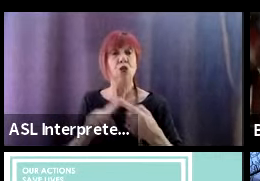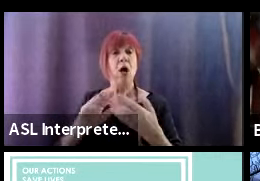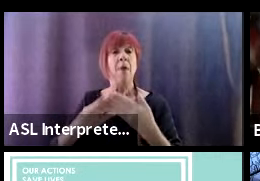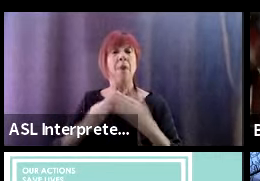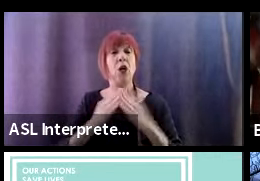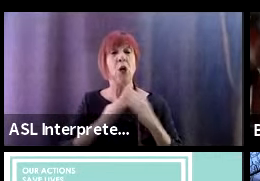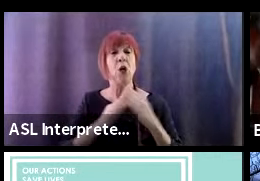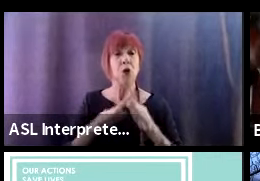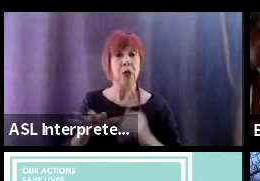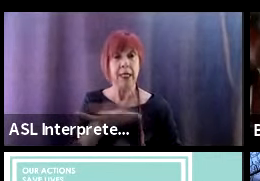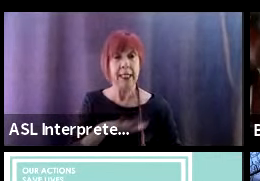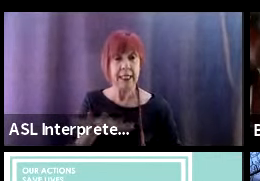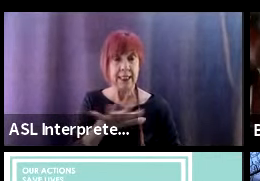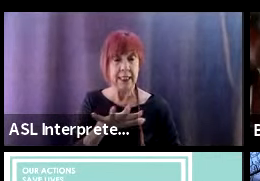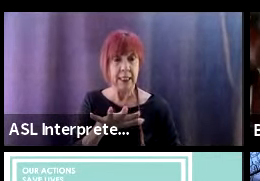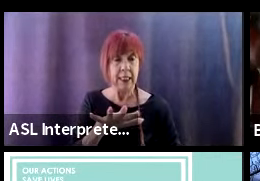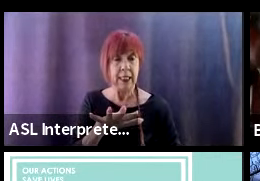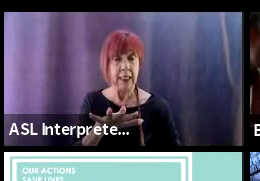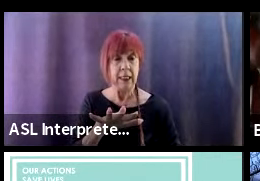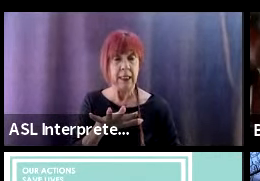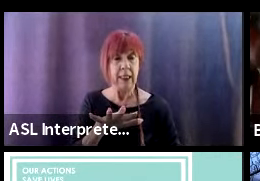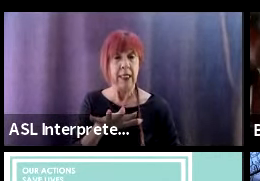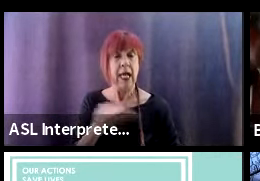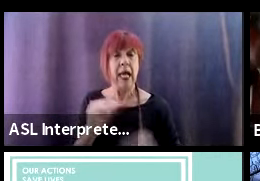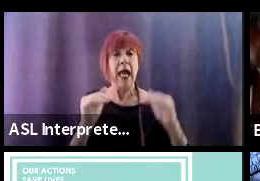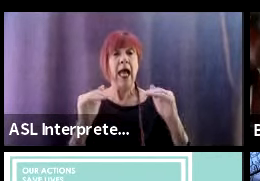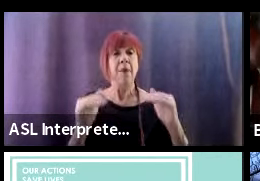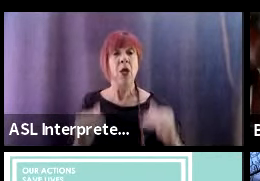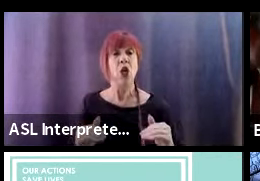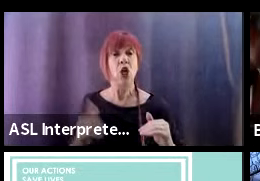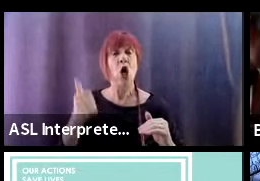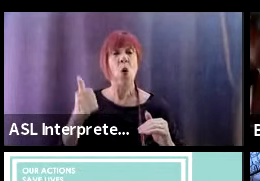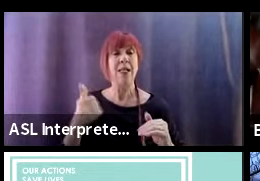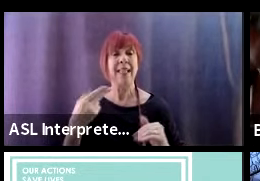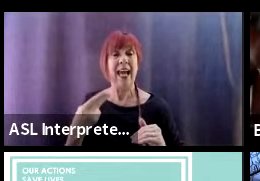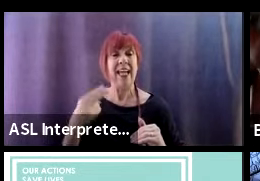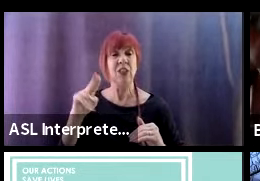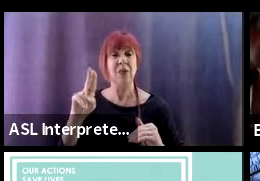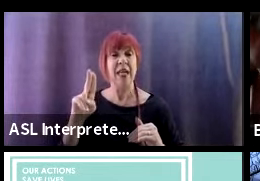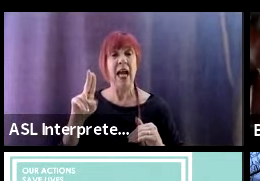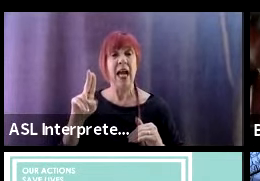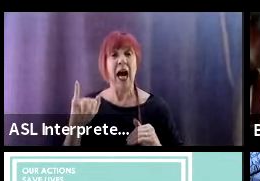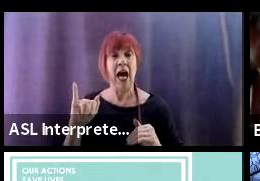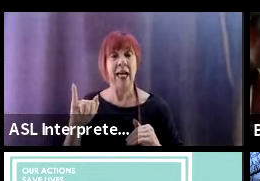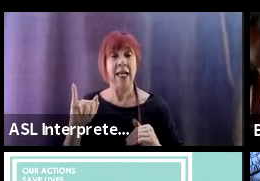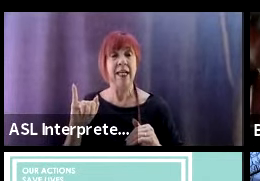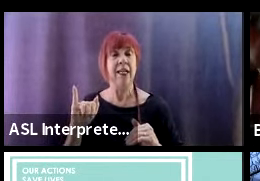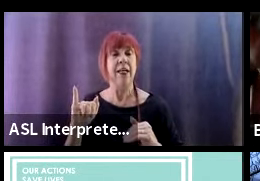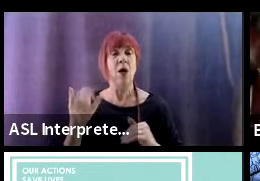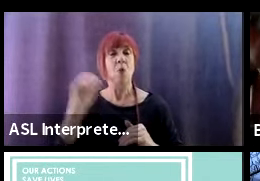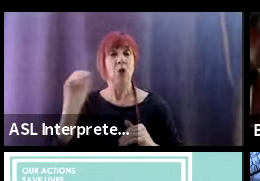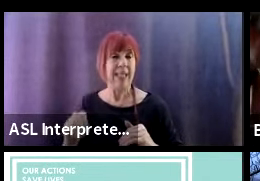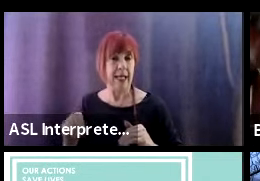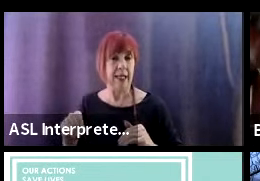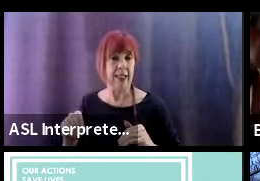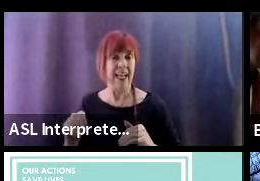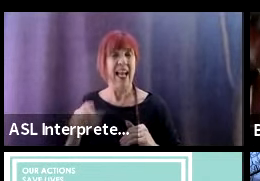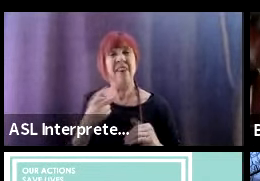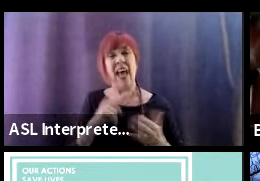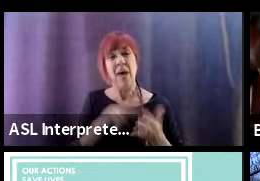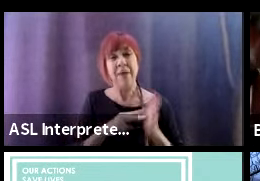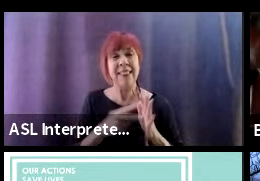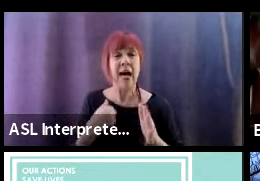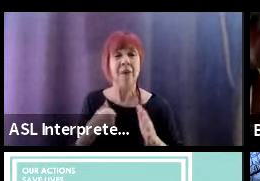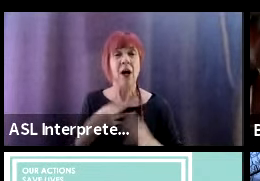communities in the lowest HPI quartile, which are the communities that experience roughly